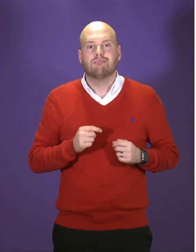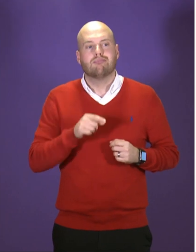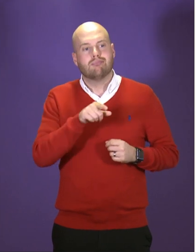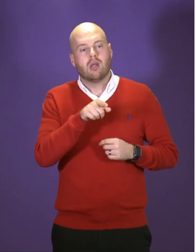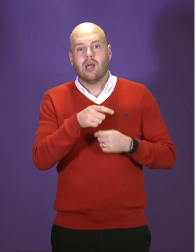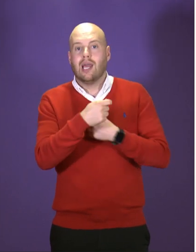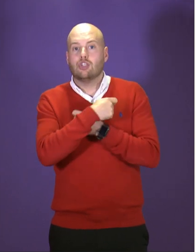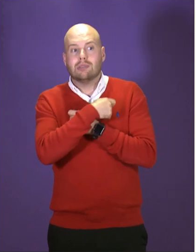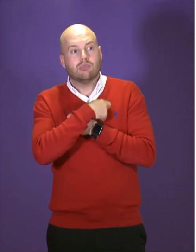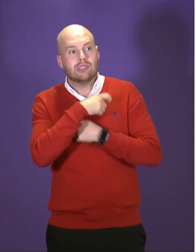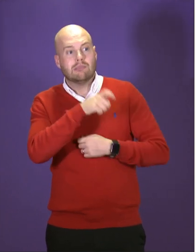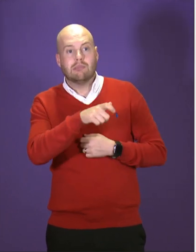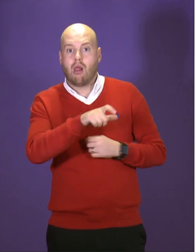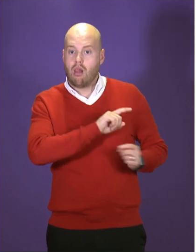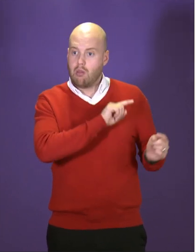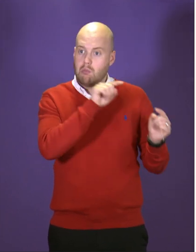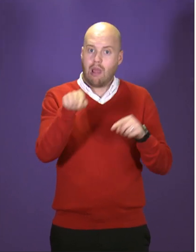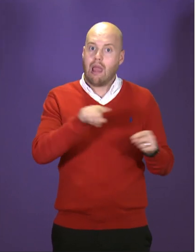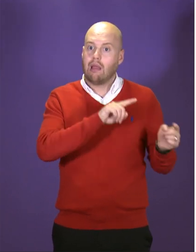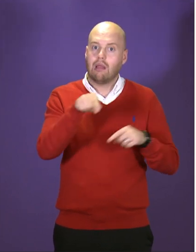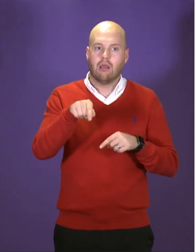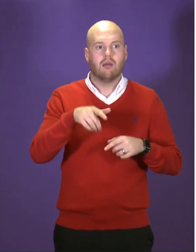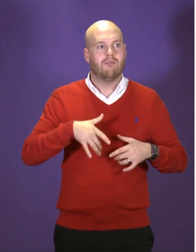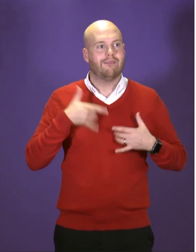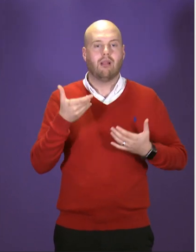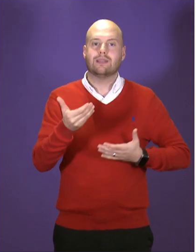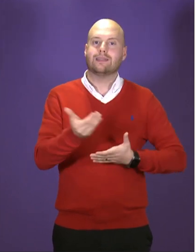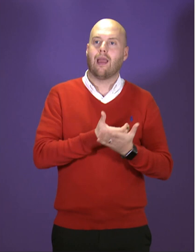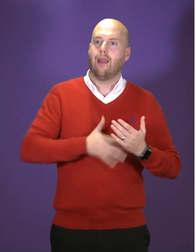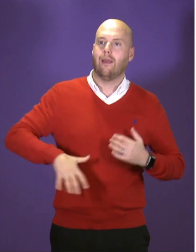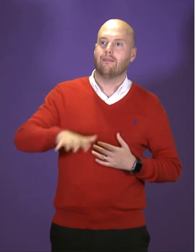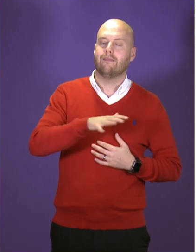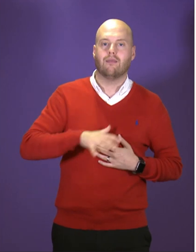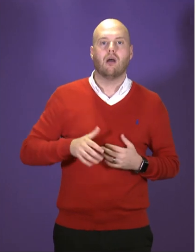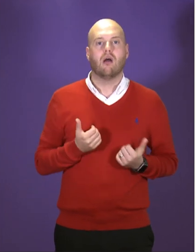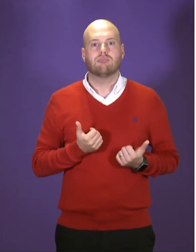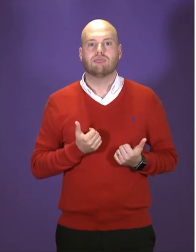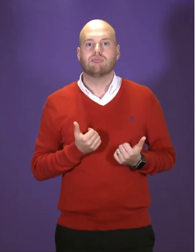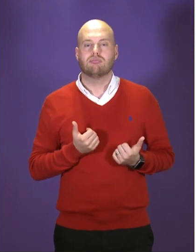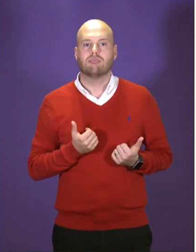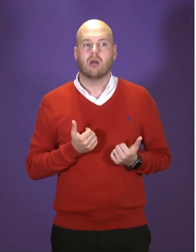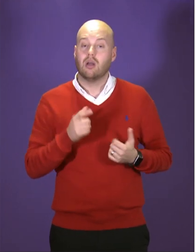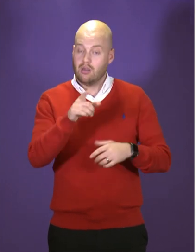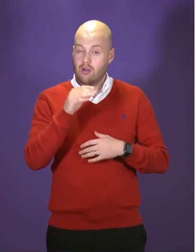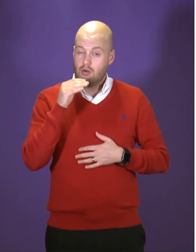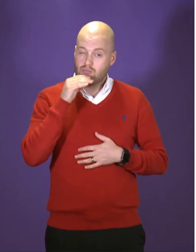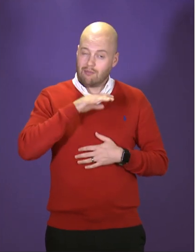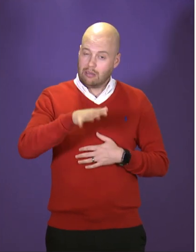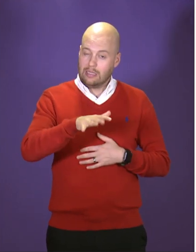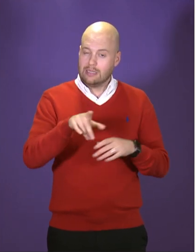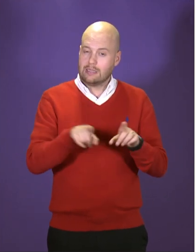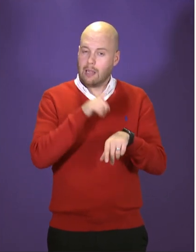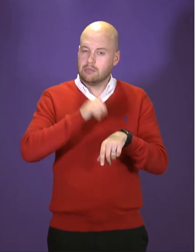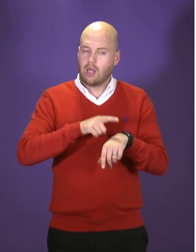into the country, and it was a safe environment. Logan International Airport in Boston, roughly at the same time, because of the